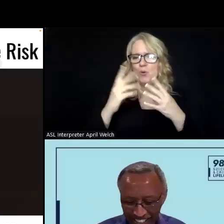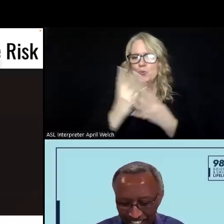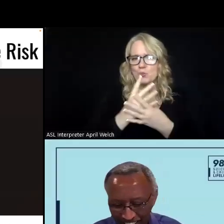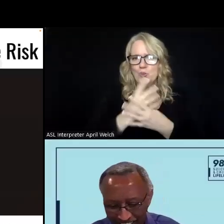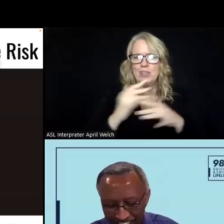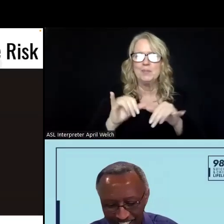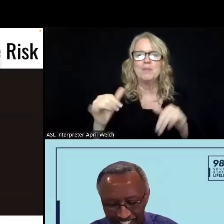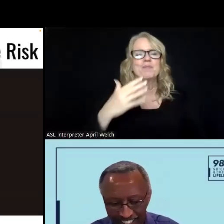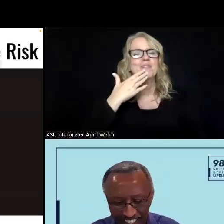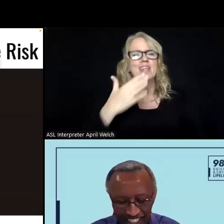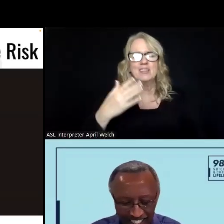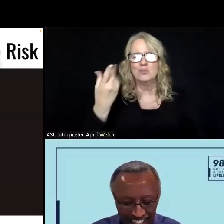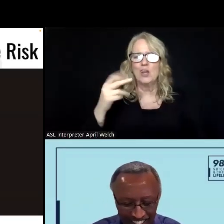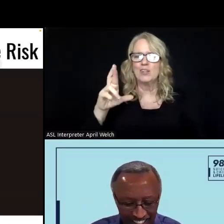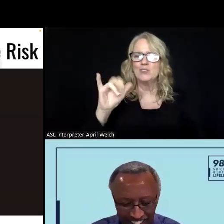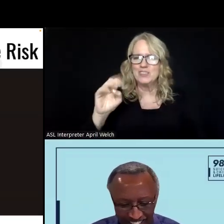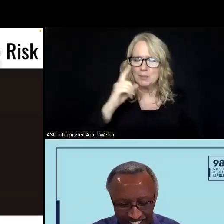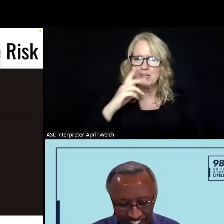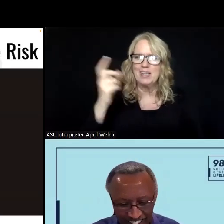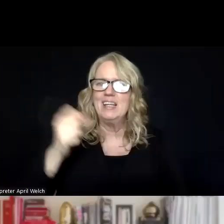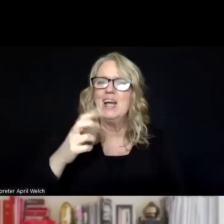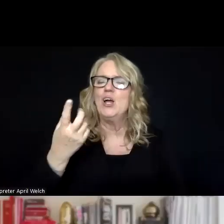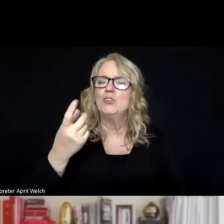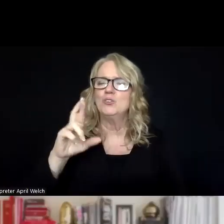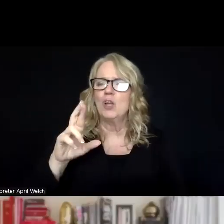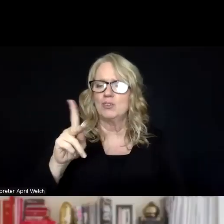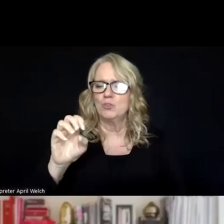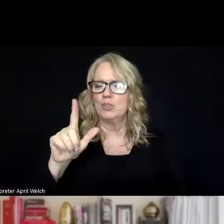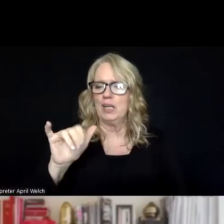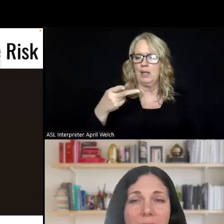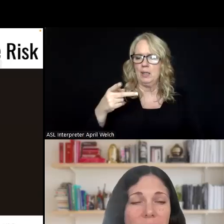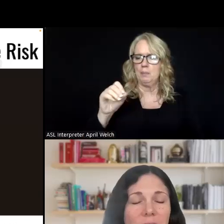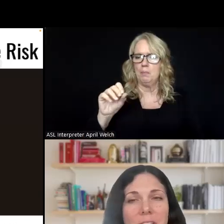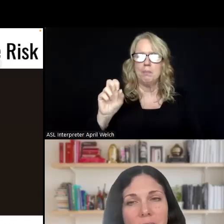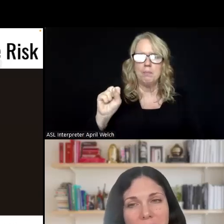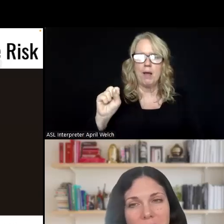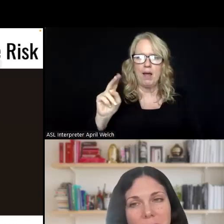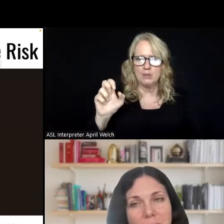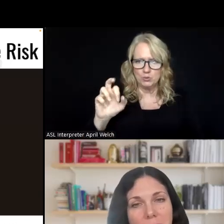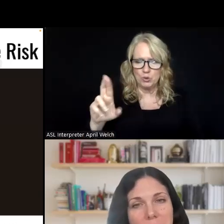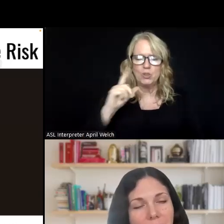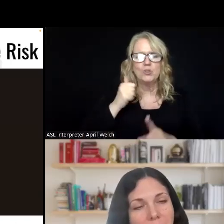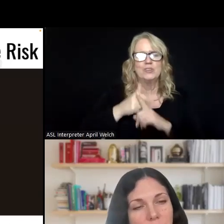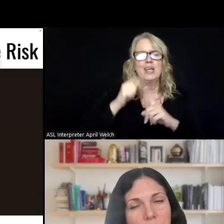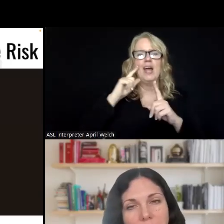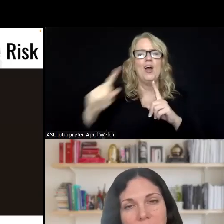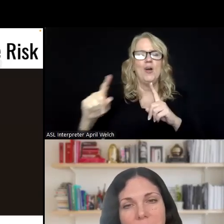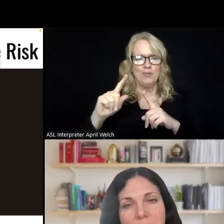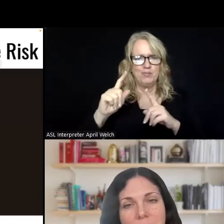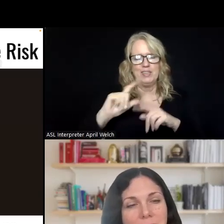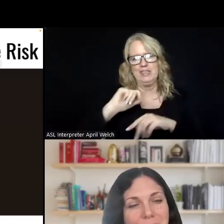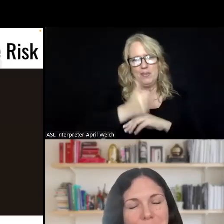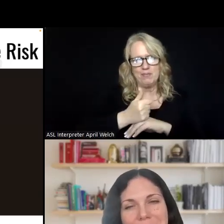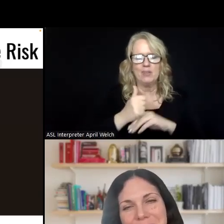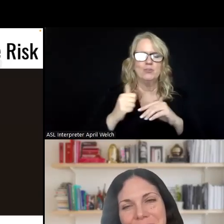Thanks, Dr. Sims. So I'm going to bring on Dr. Kelly Posner. She is the founder and director of the Columbia Lighthouse